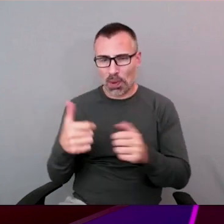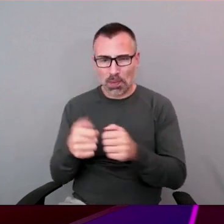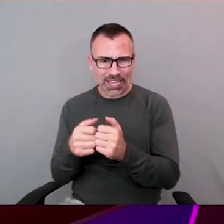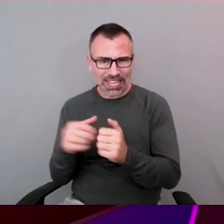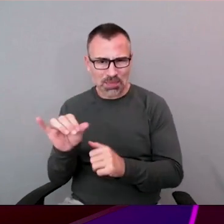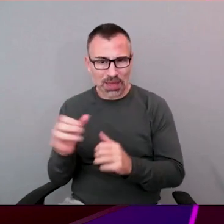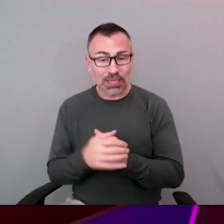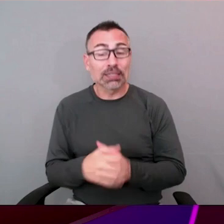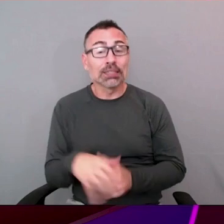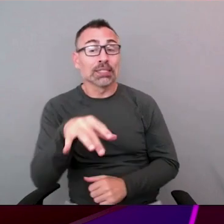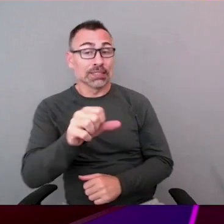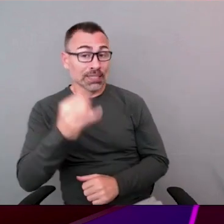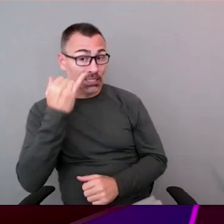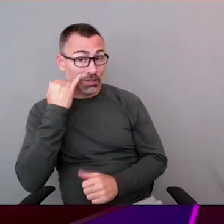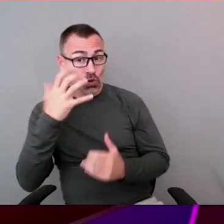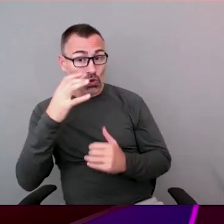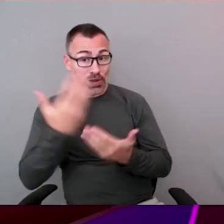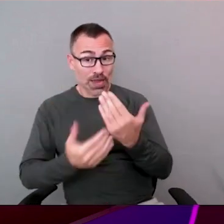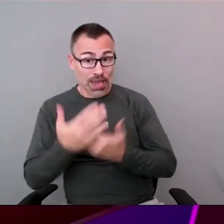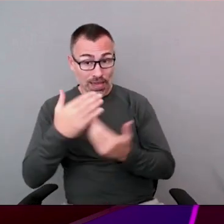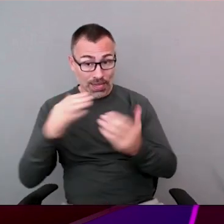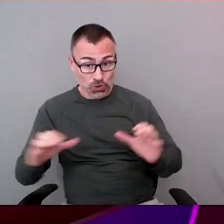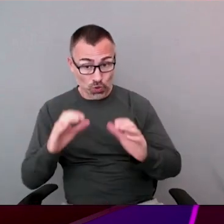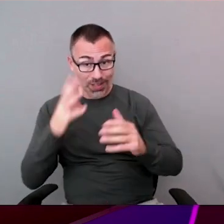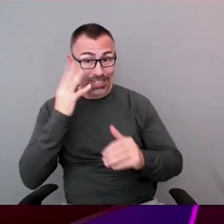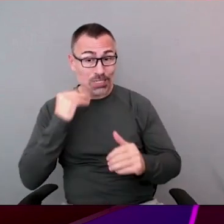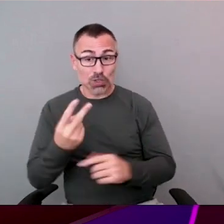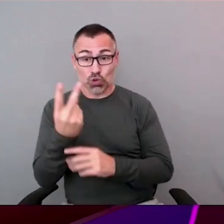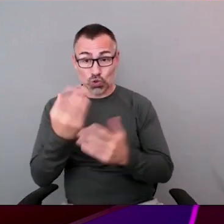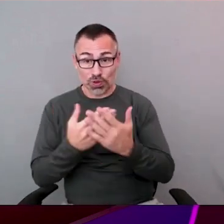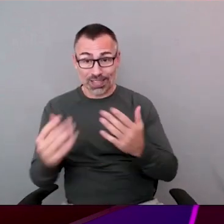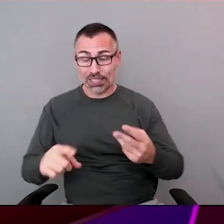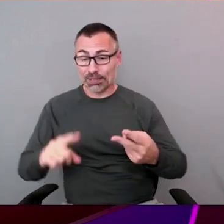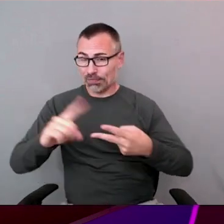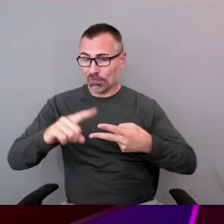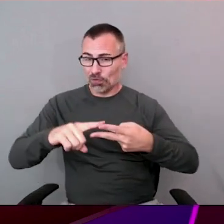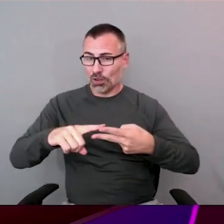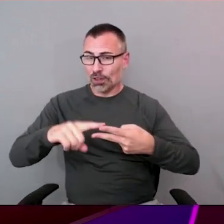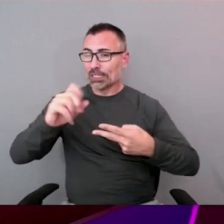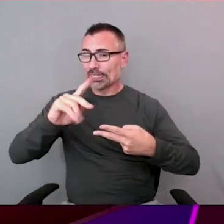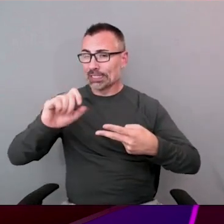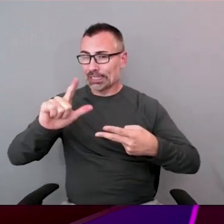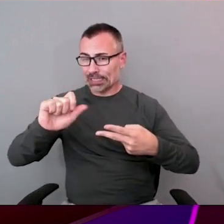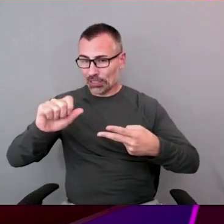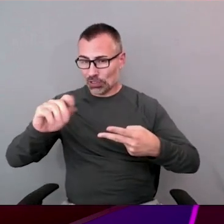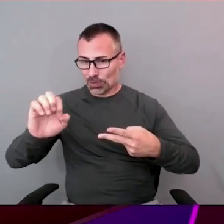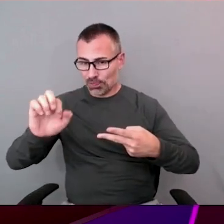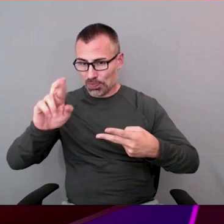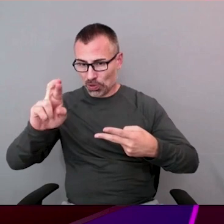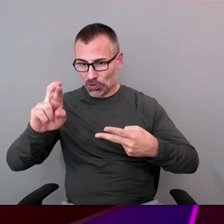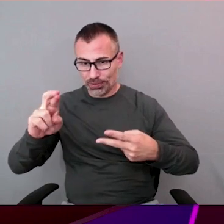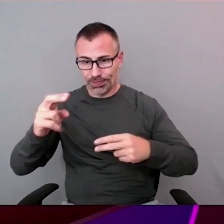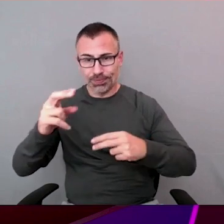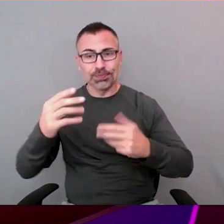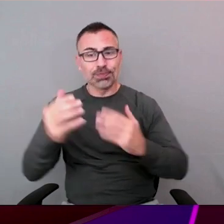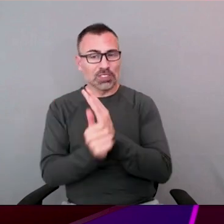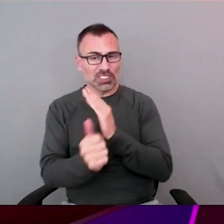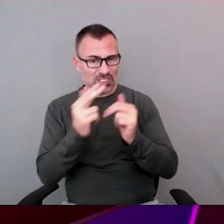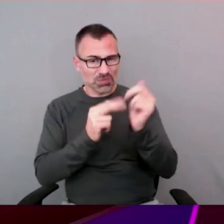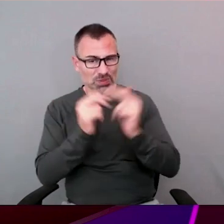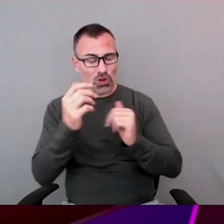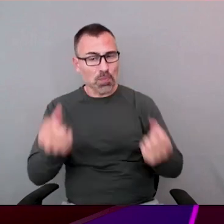things that I would take a look at. Absolutely, Skill Builder. We have a lot of great hands-on labs within the Skill Builder platform that you can check